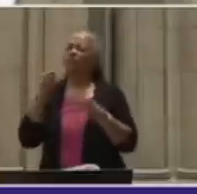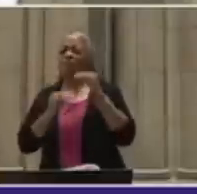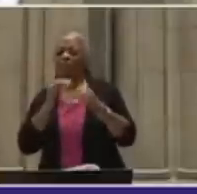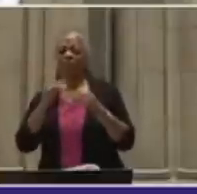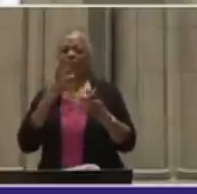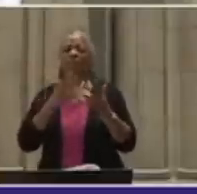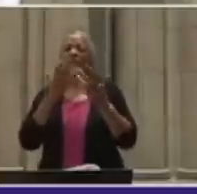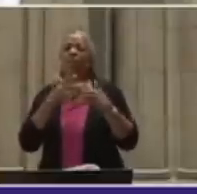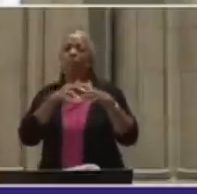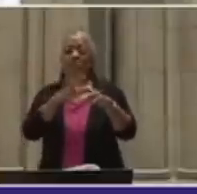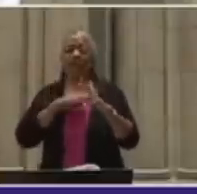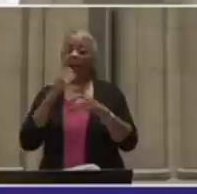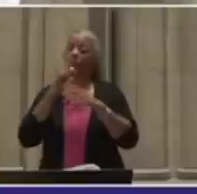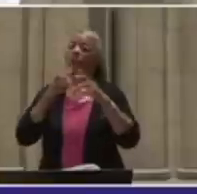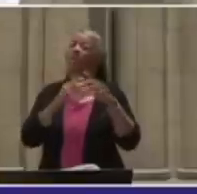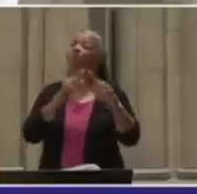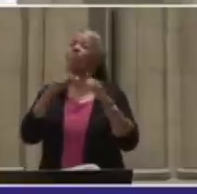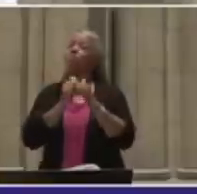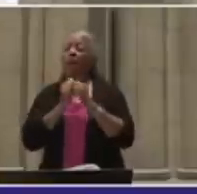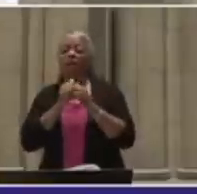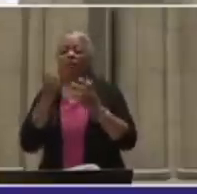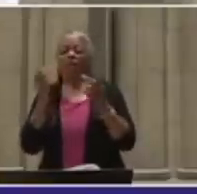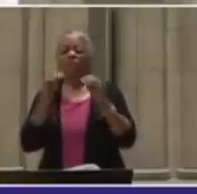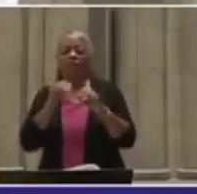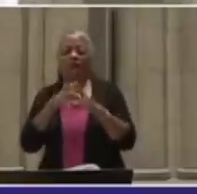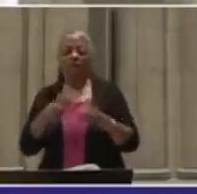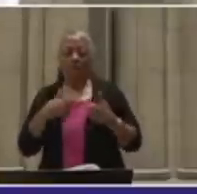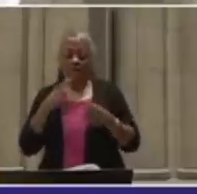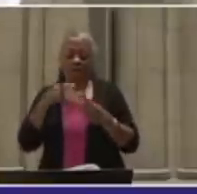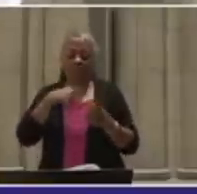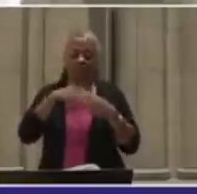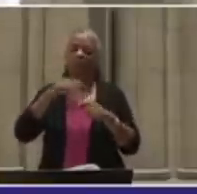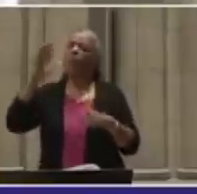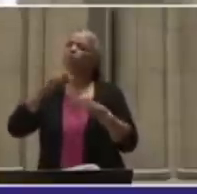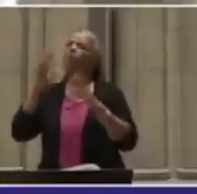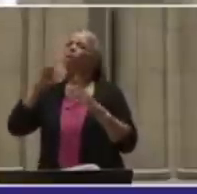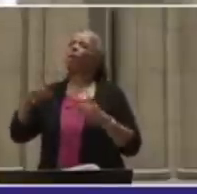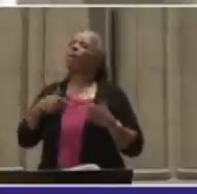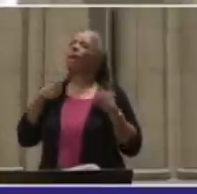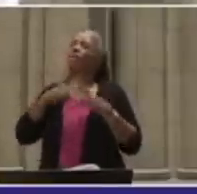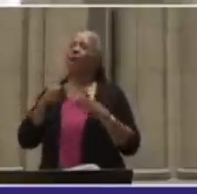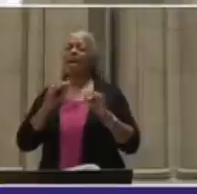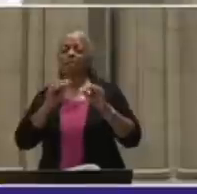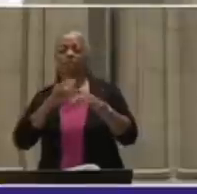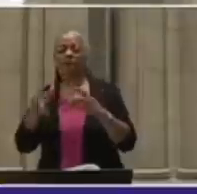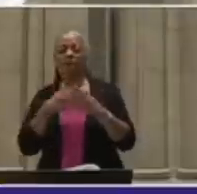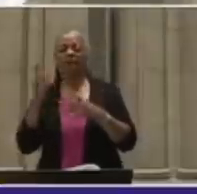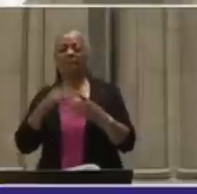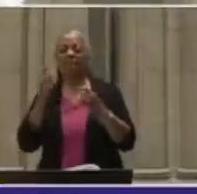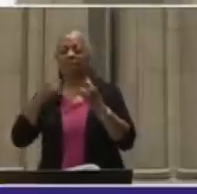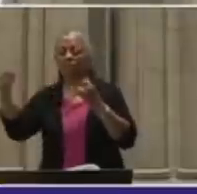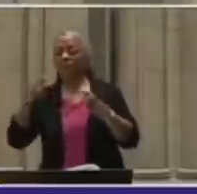Weave our varied gifts together, knit our lives as they are spun. On your loom of life, enroll us till the thread